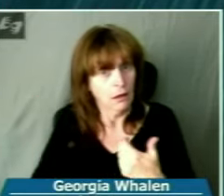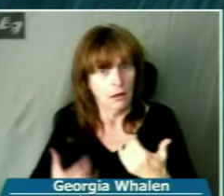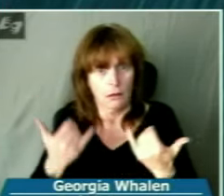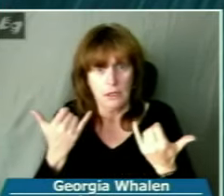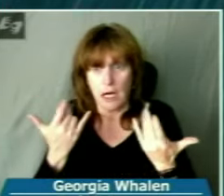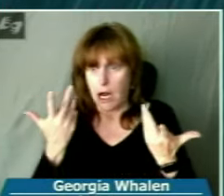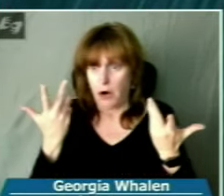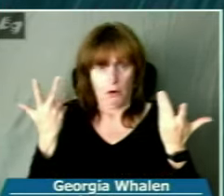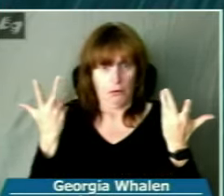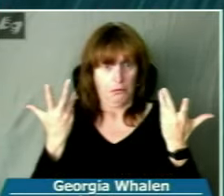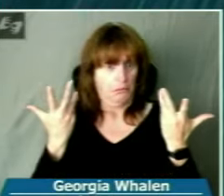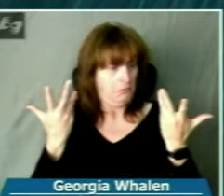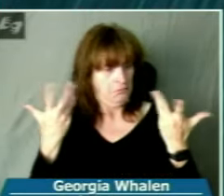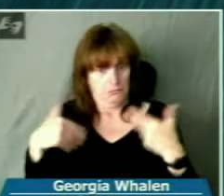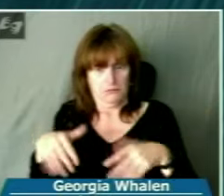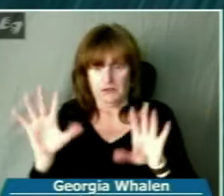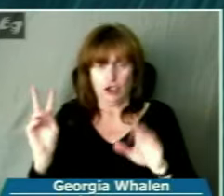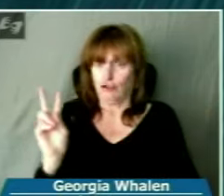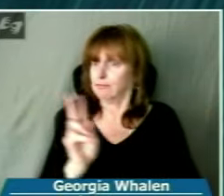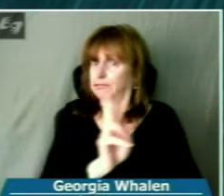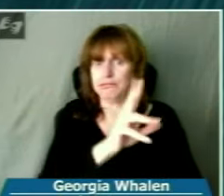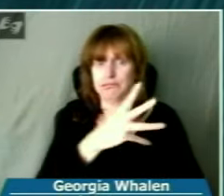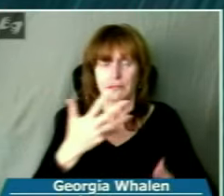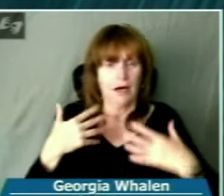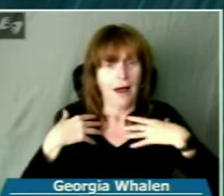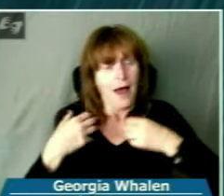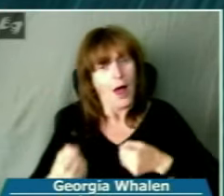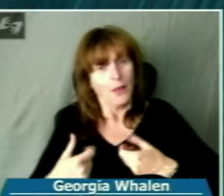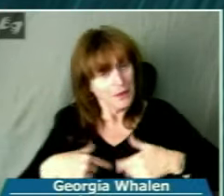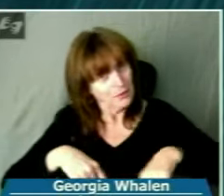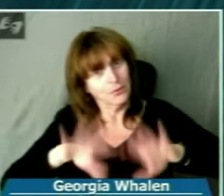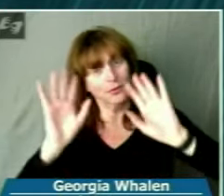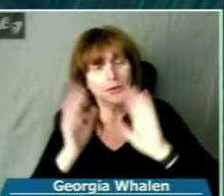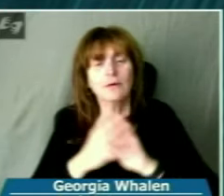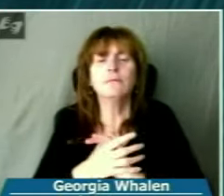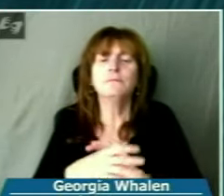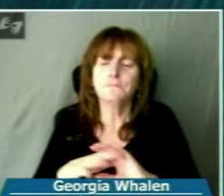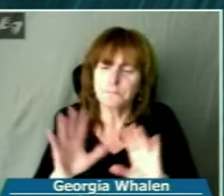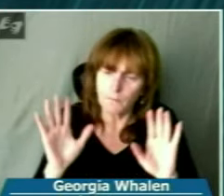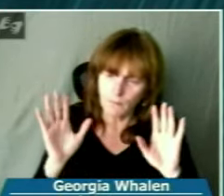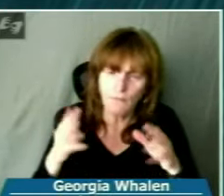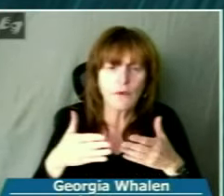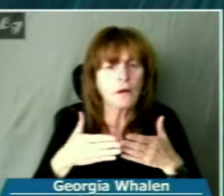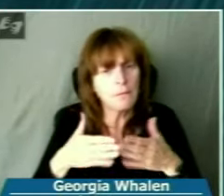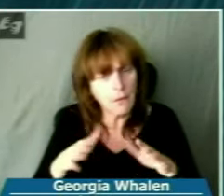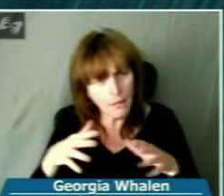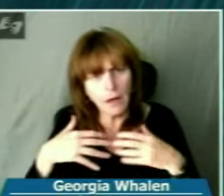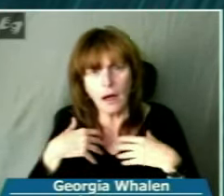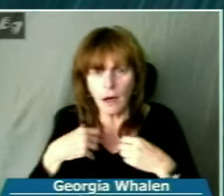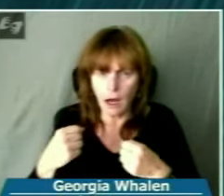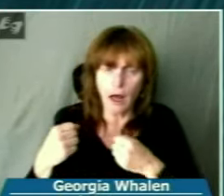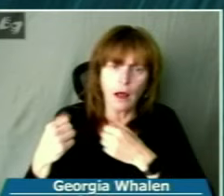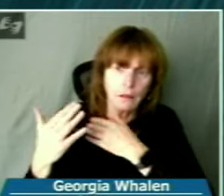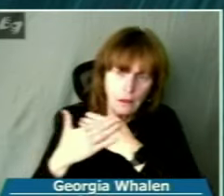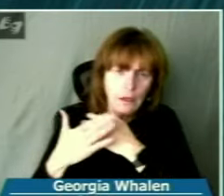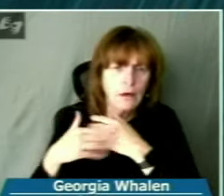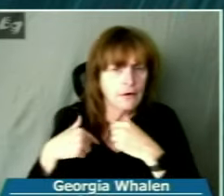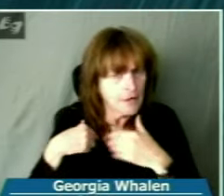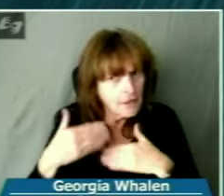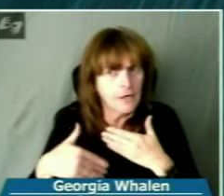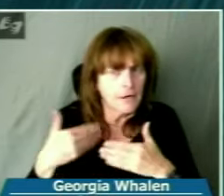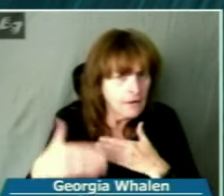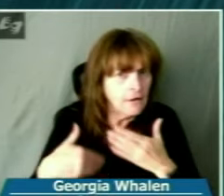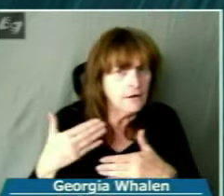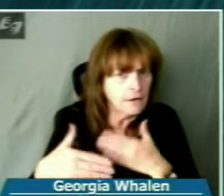there. We also look to, with the guidance of Public Health, to look to how can we securely and safely have